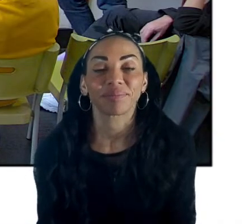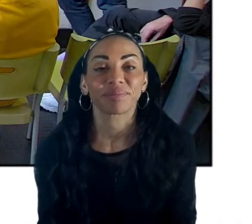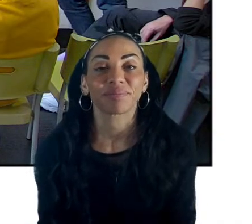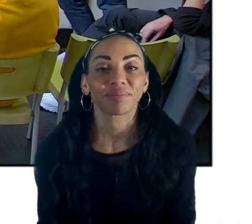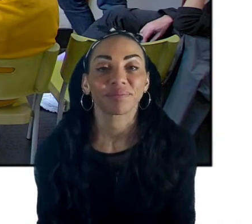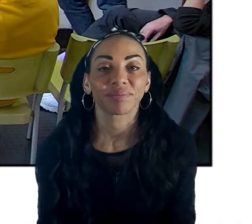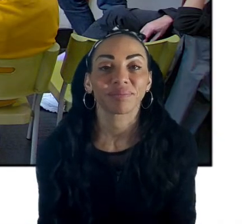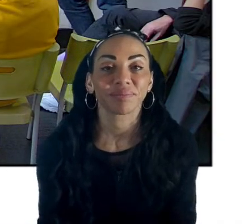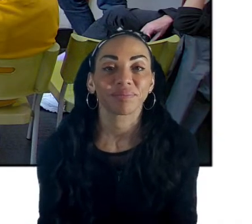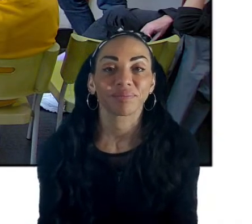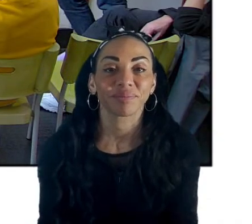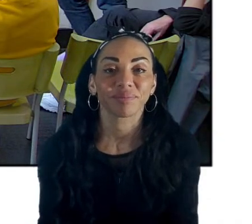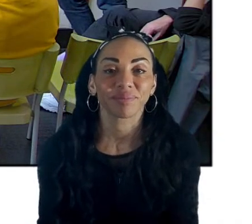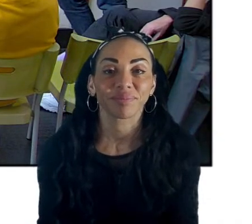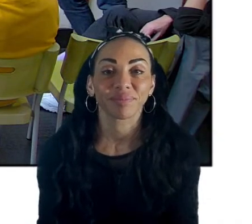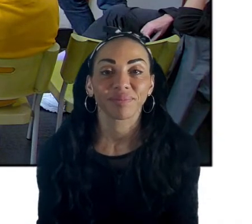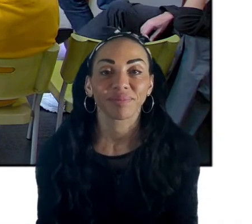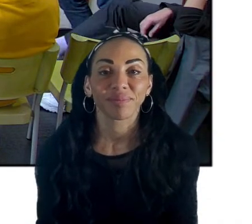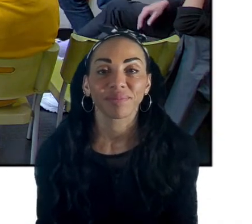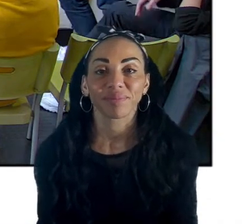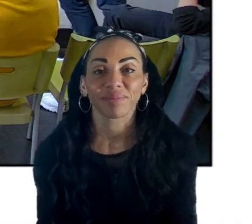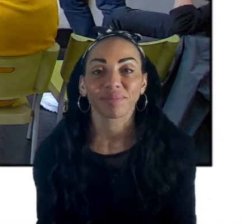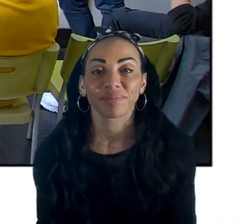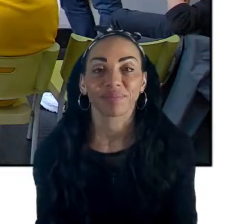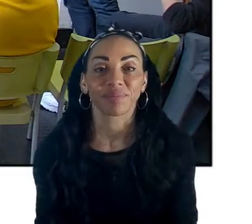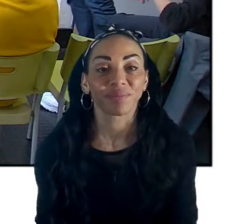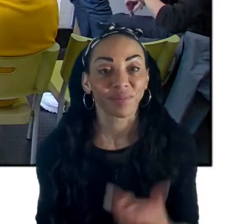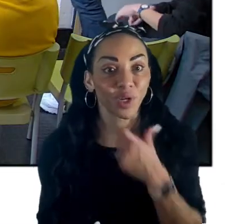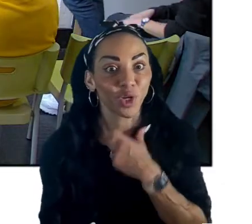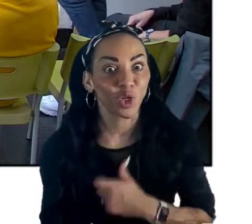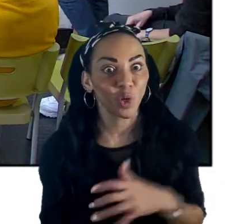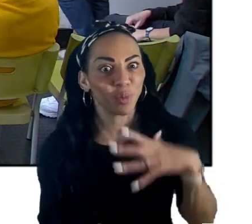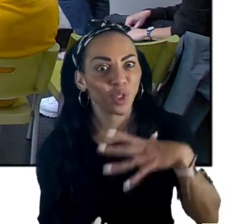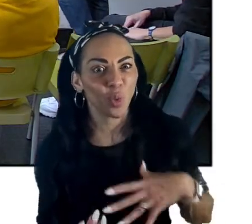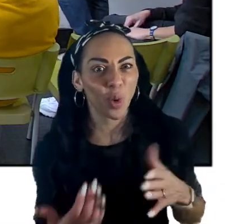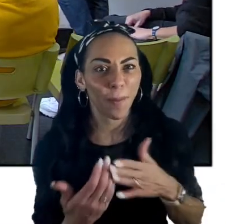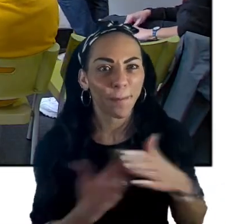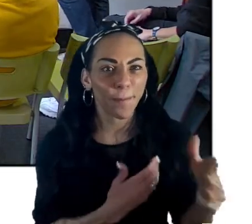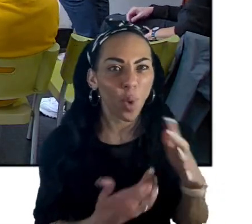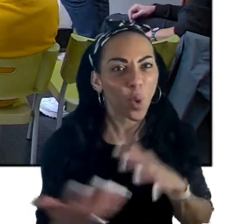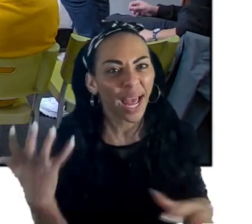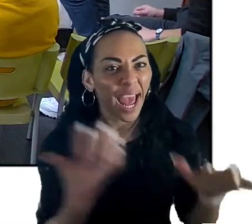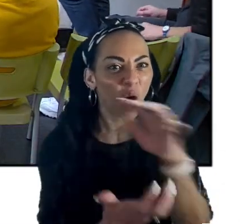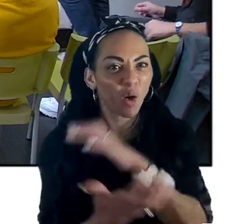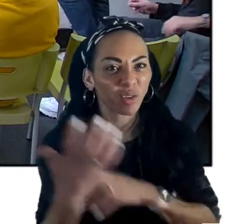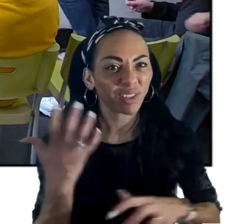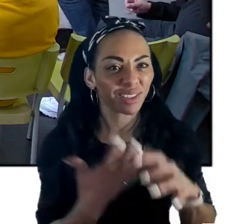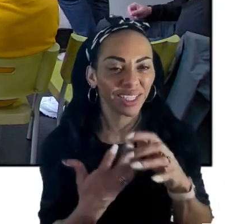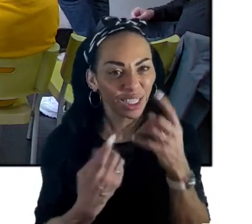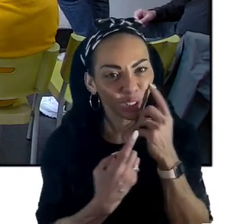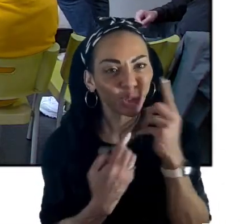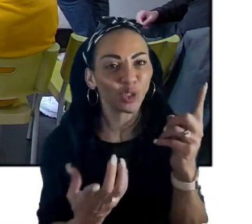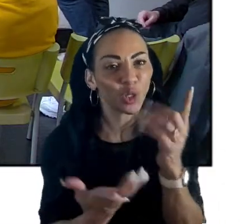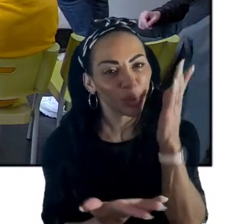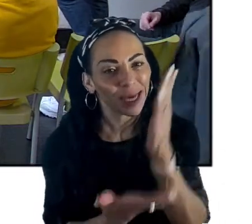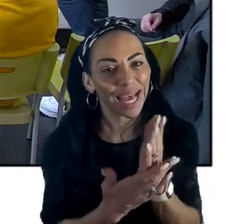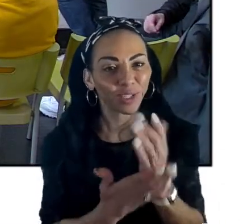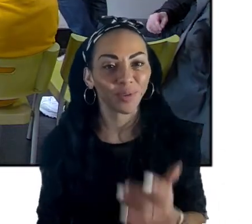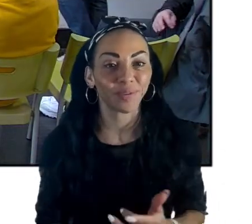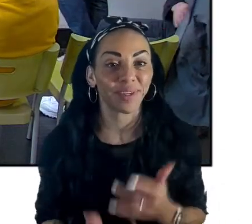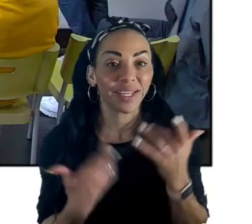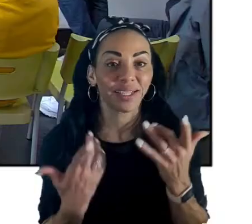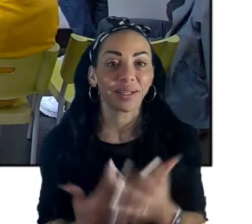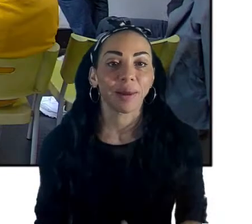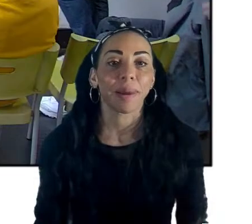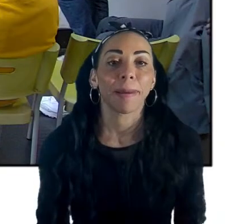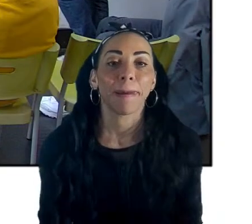is like more chaos. More chaos to represent what it feels like. Well, that's also another